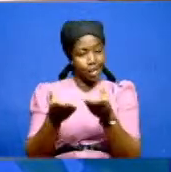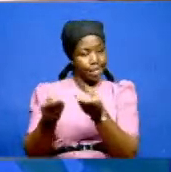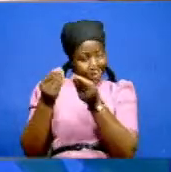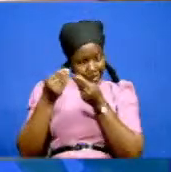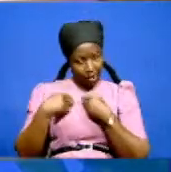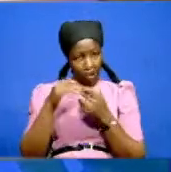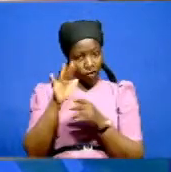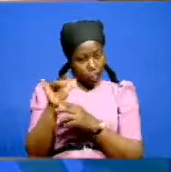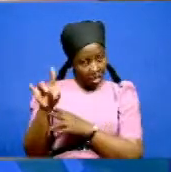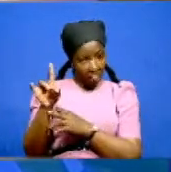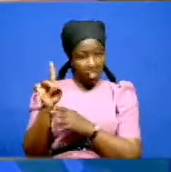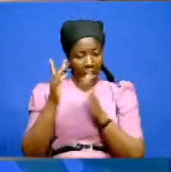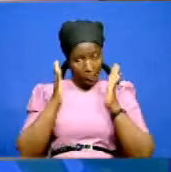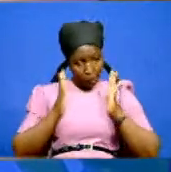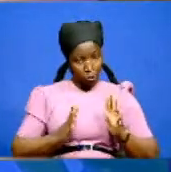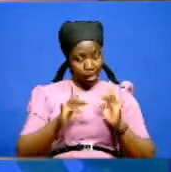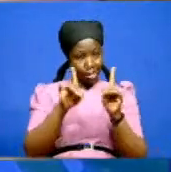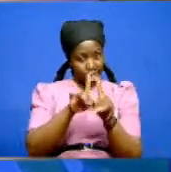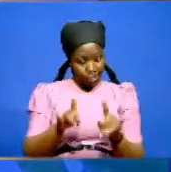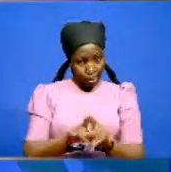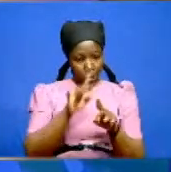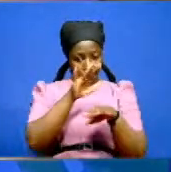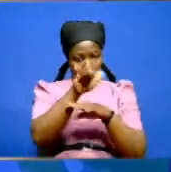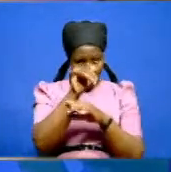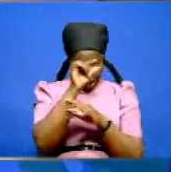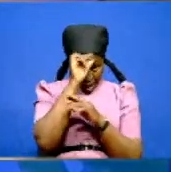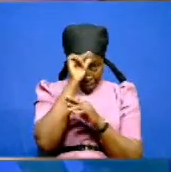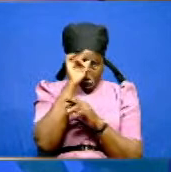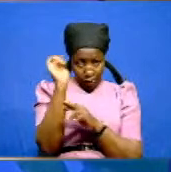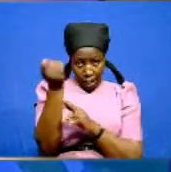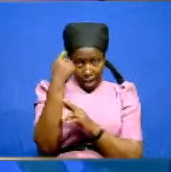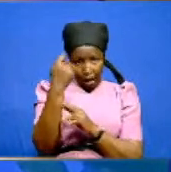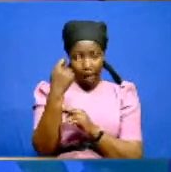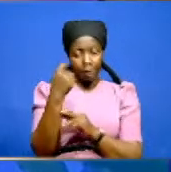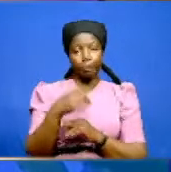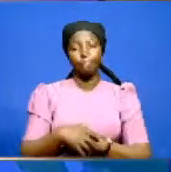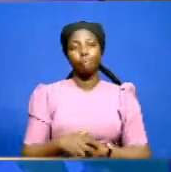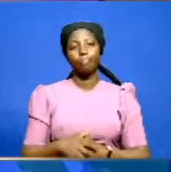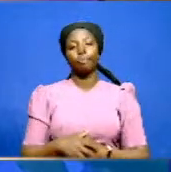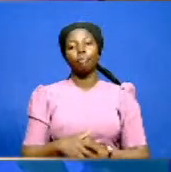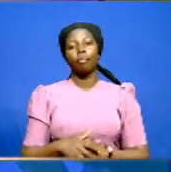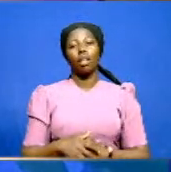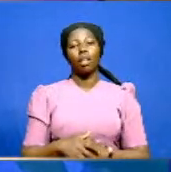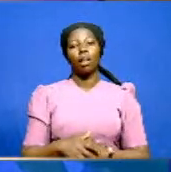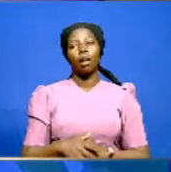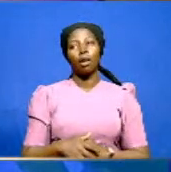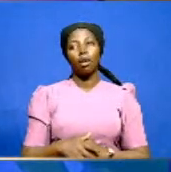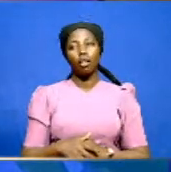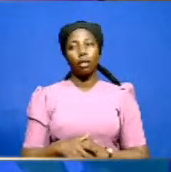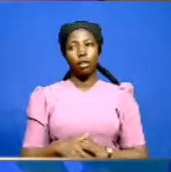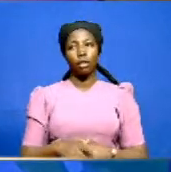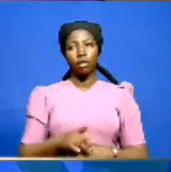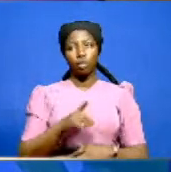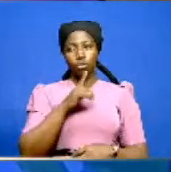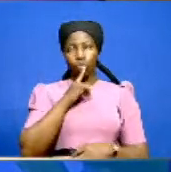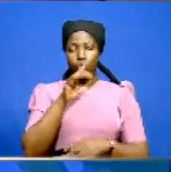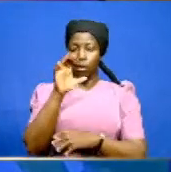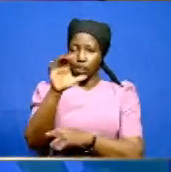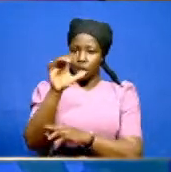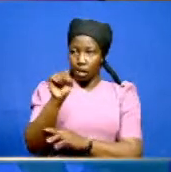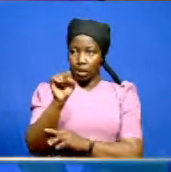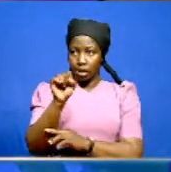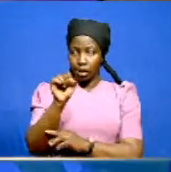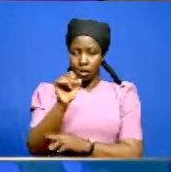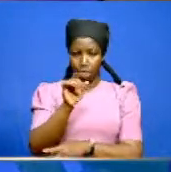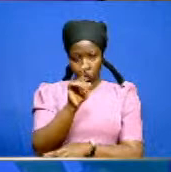him personally and from the government of Kenya. And in that respect, Waziri,